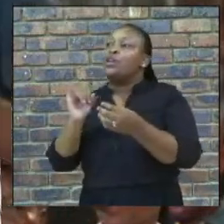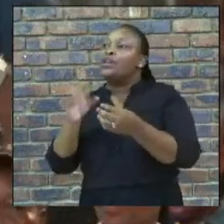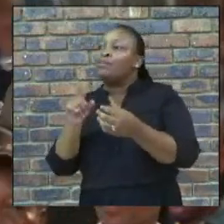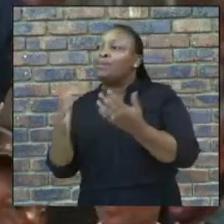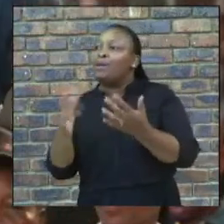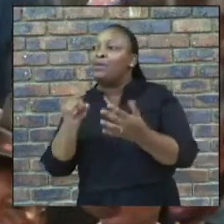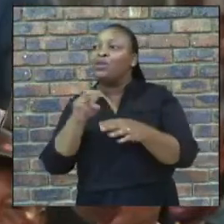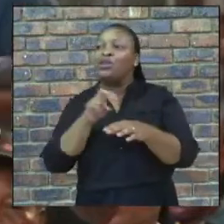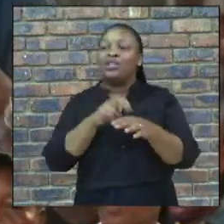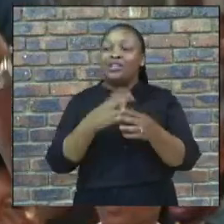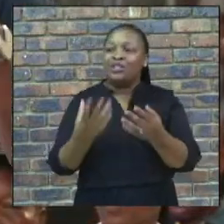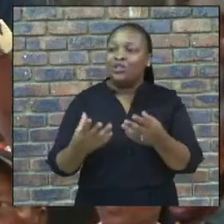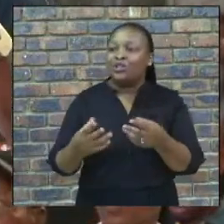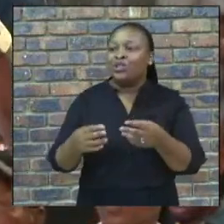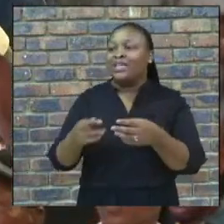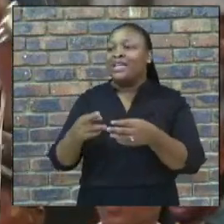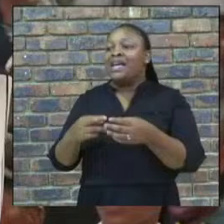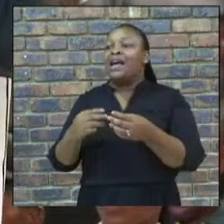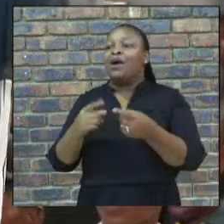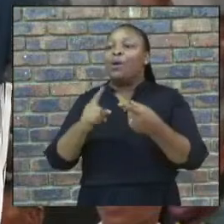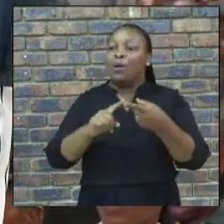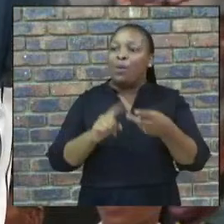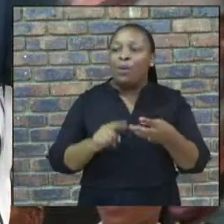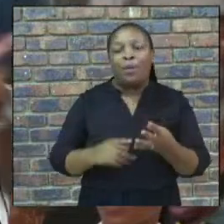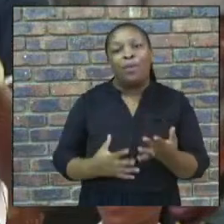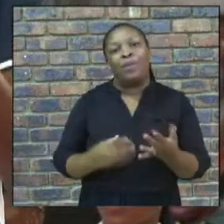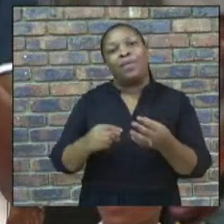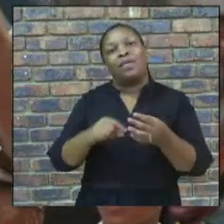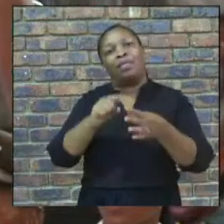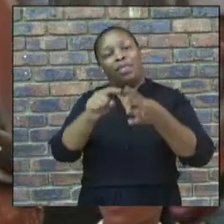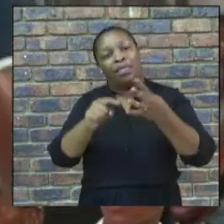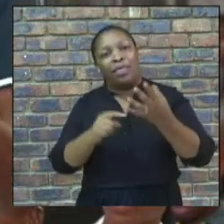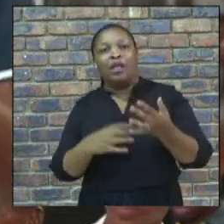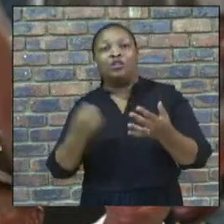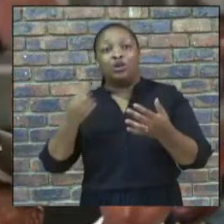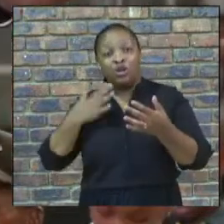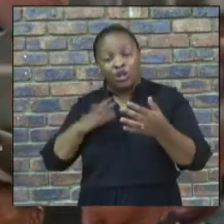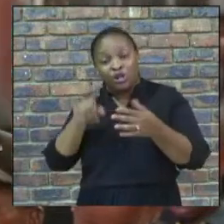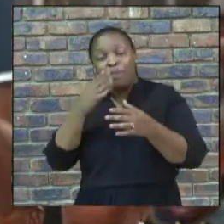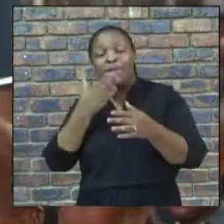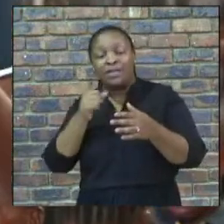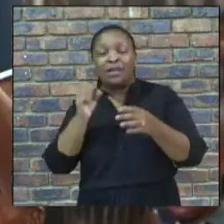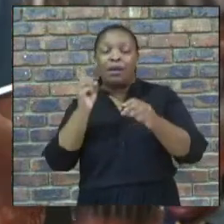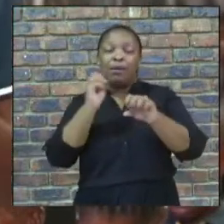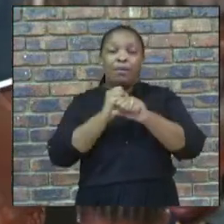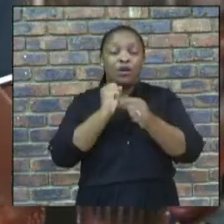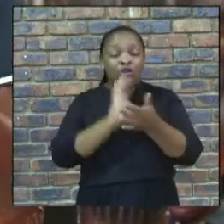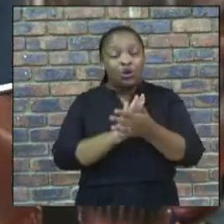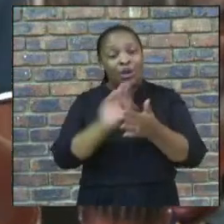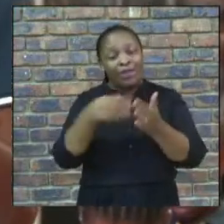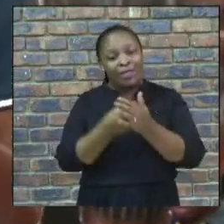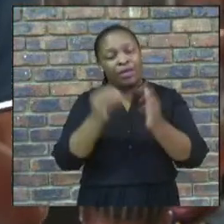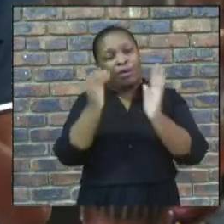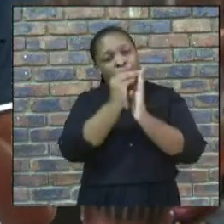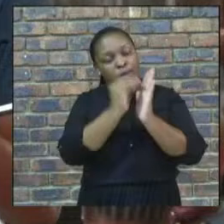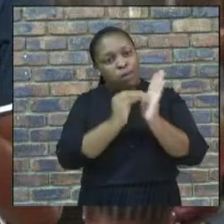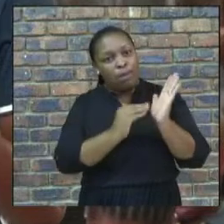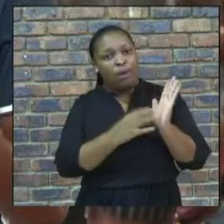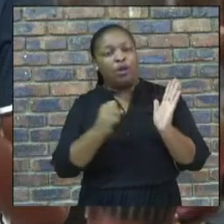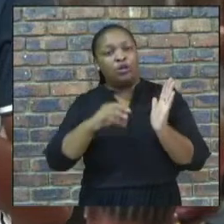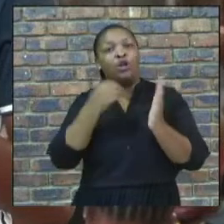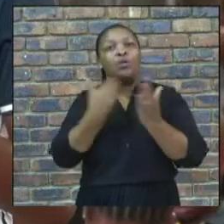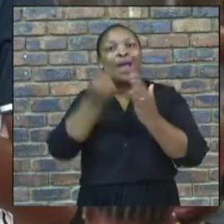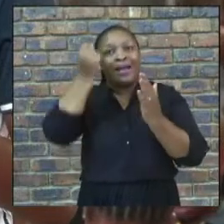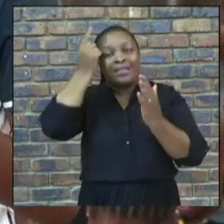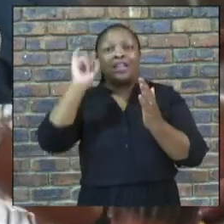ama coida, and those things require money. So we need those costs, we need those requirements, zibe given to us, ukuthi sihlale sazi